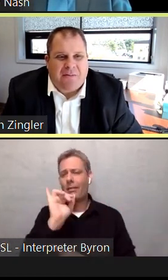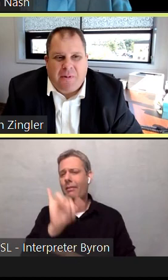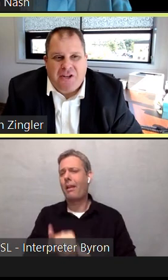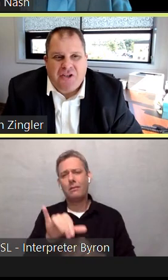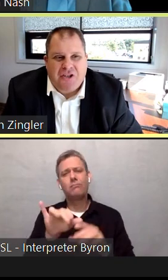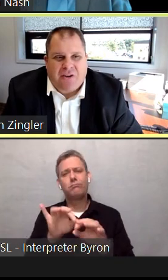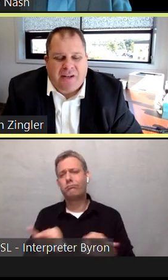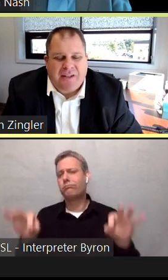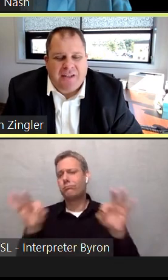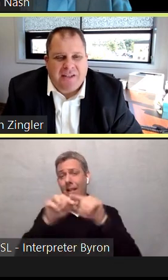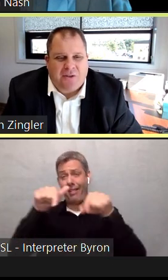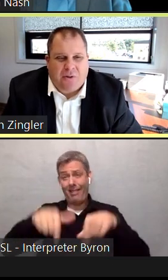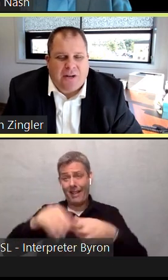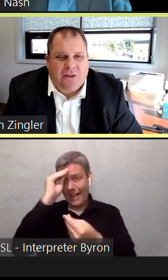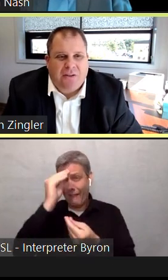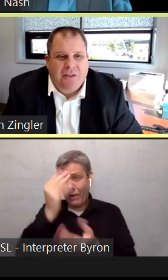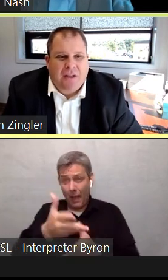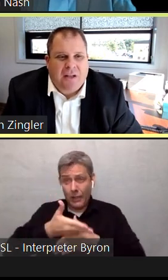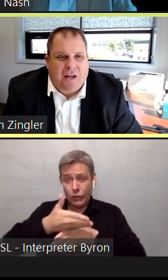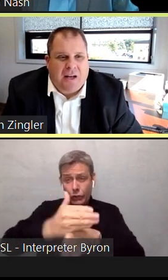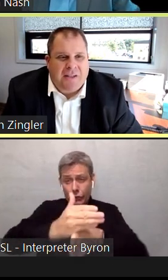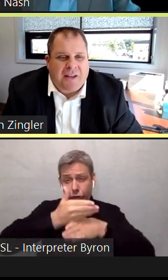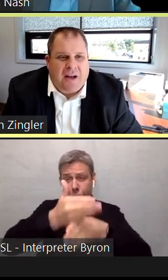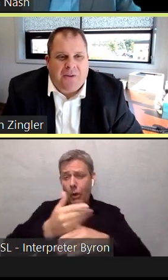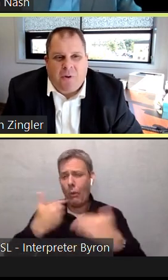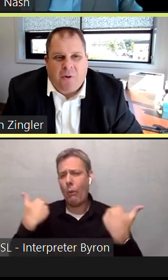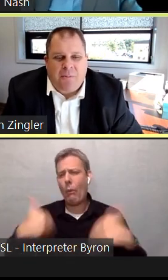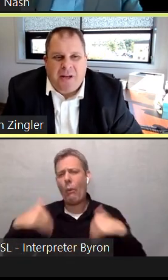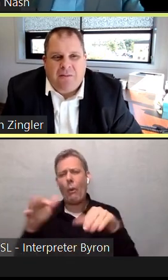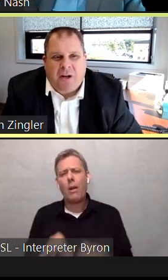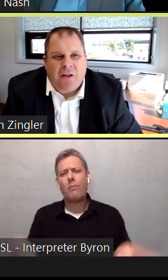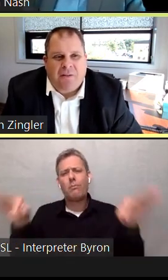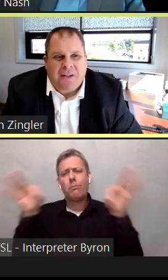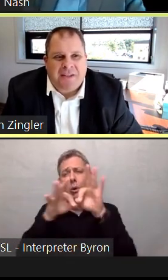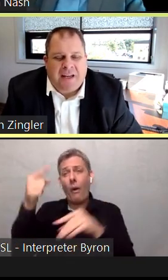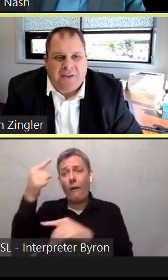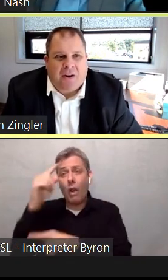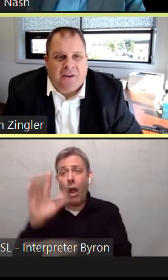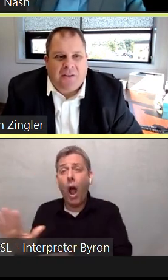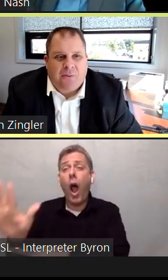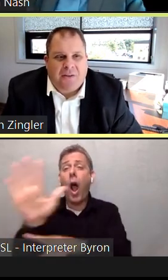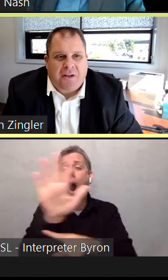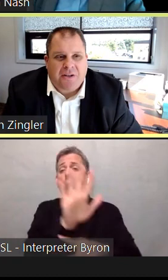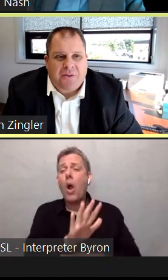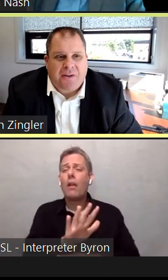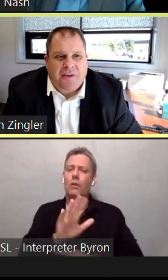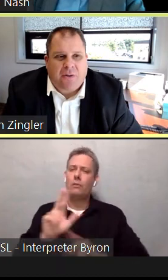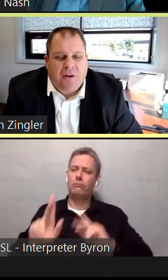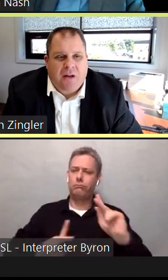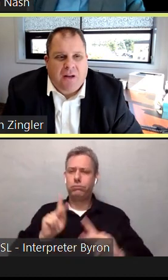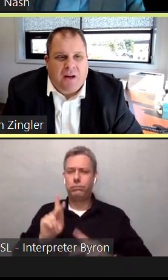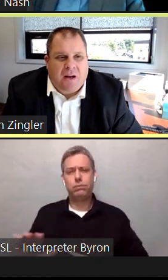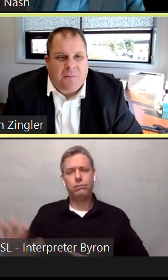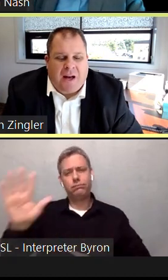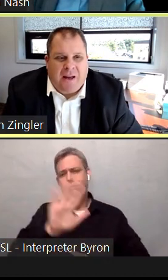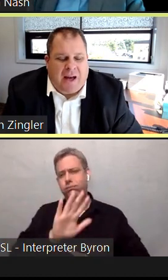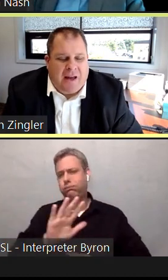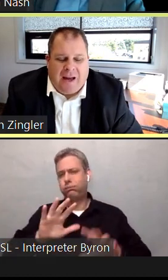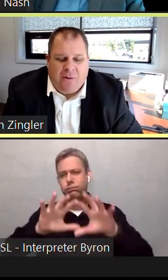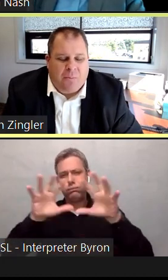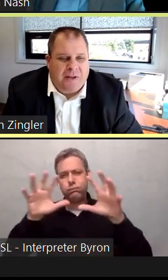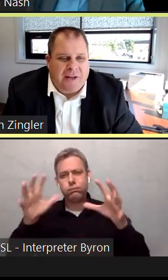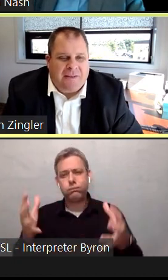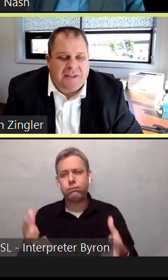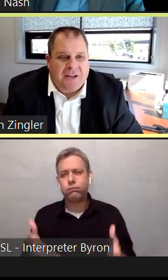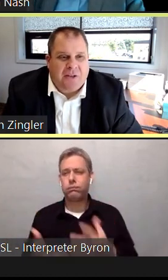this information sharing is critical to the health and well-being of all of us as ARCs throughout the country. So